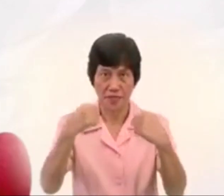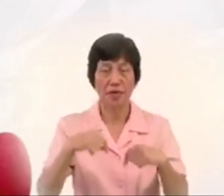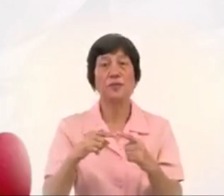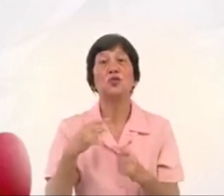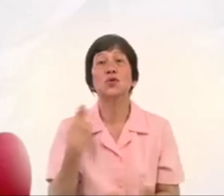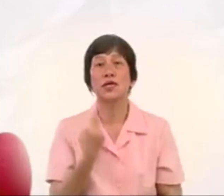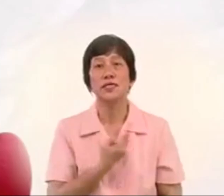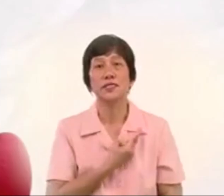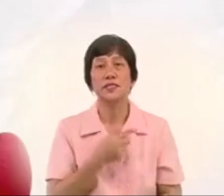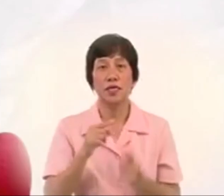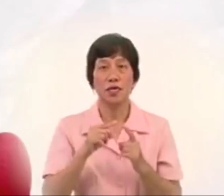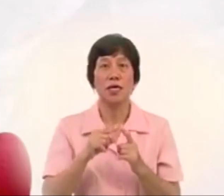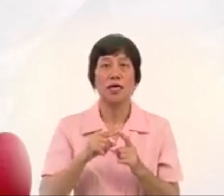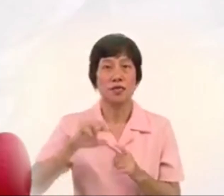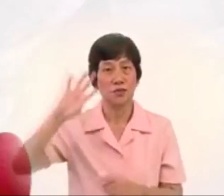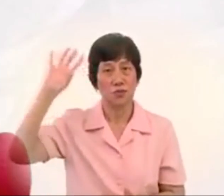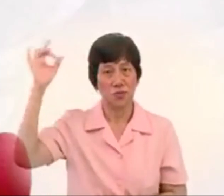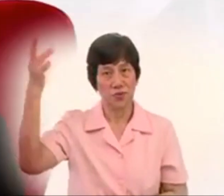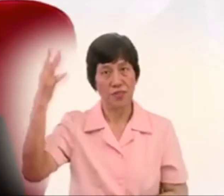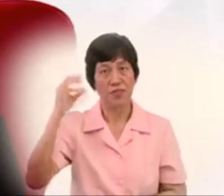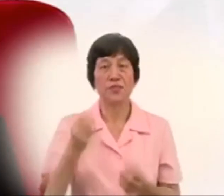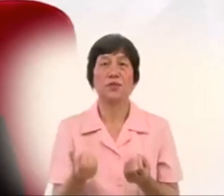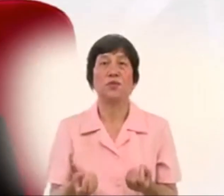us to grace the occasion.